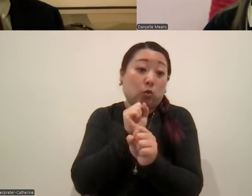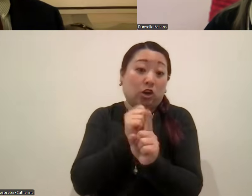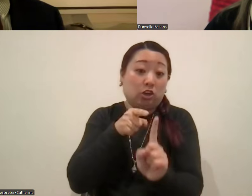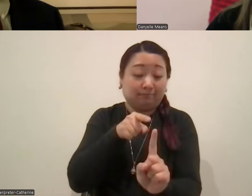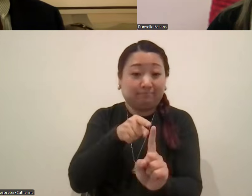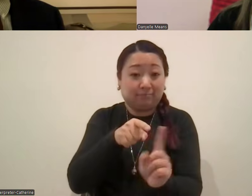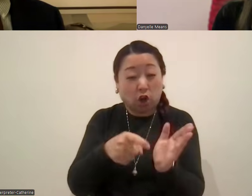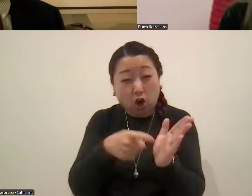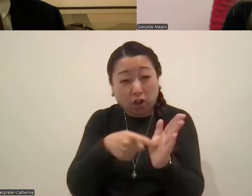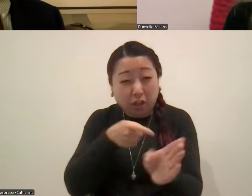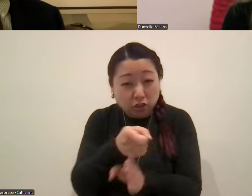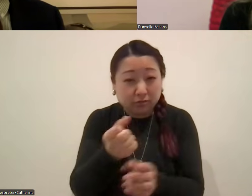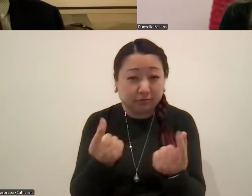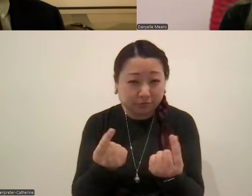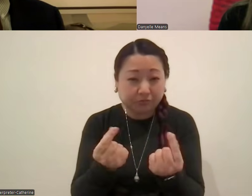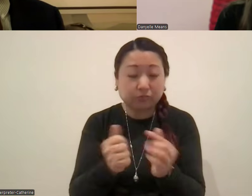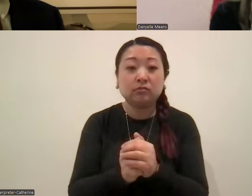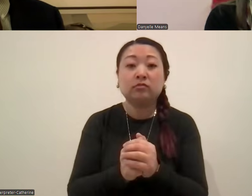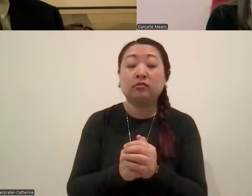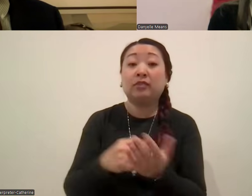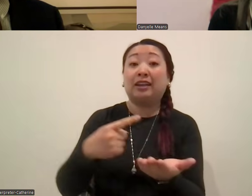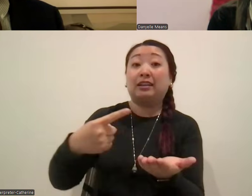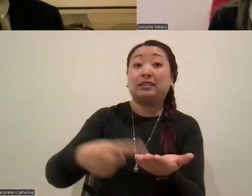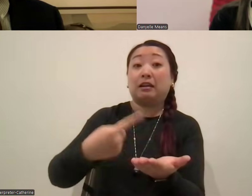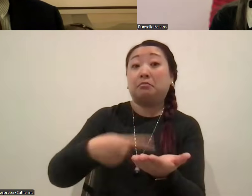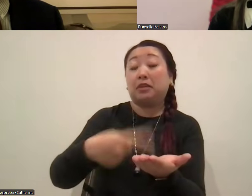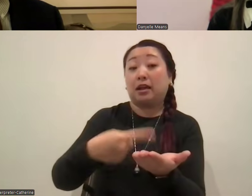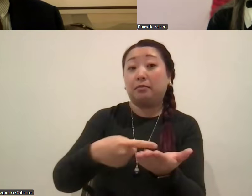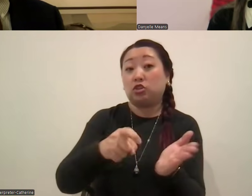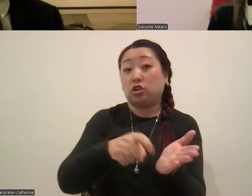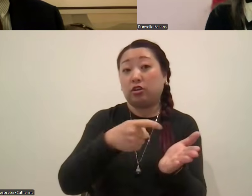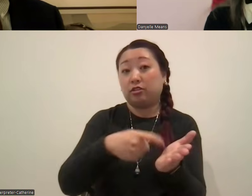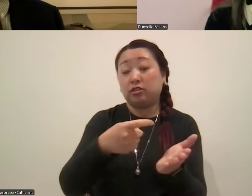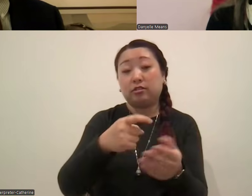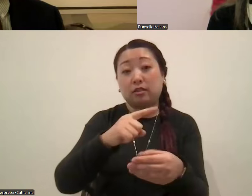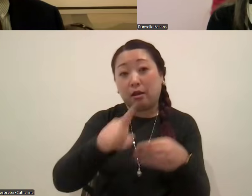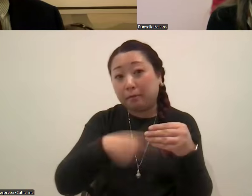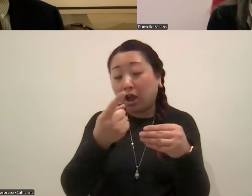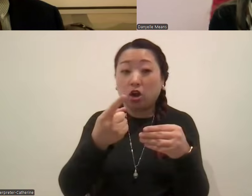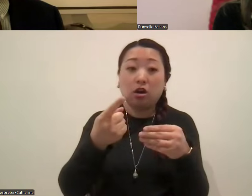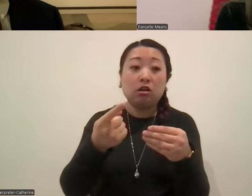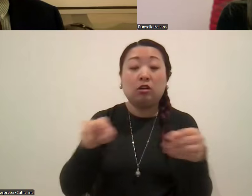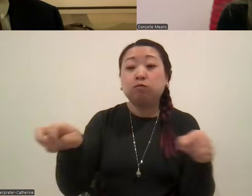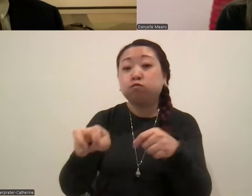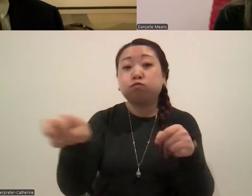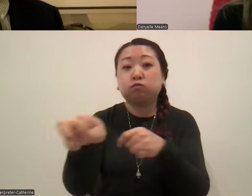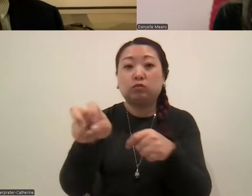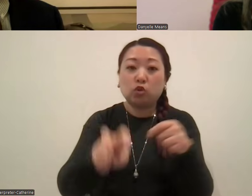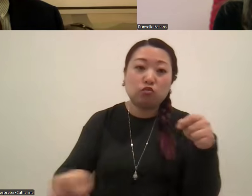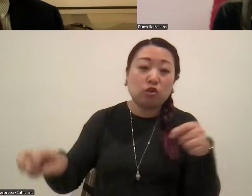is. Sometimes it's about being on a road project and there's a